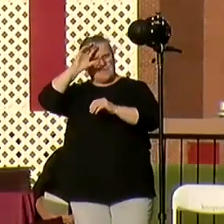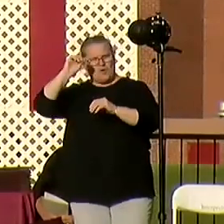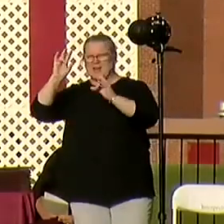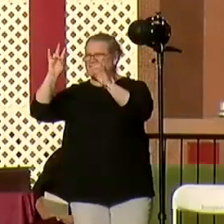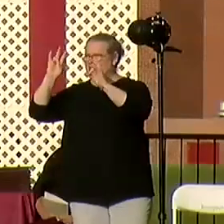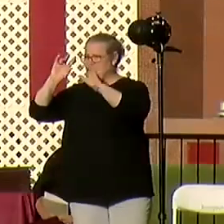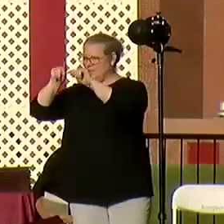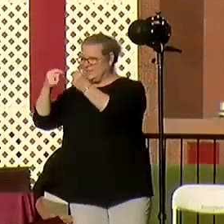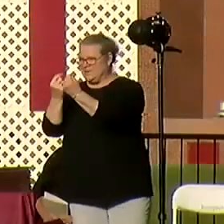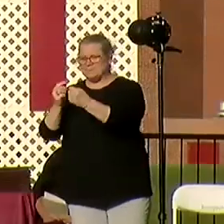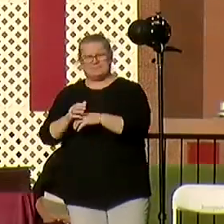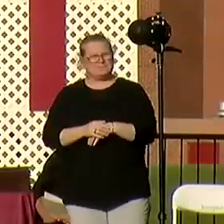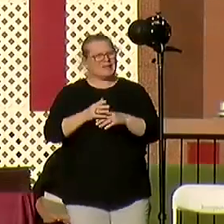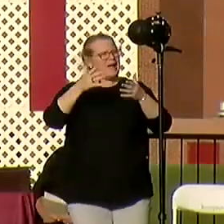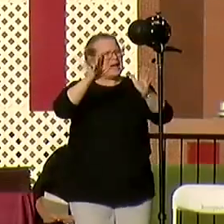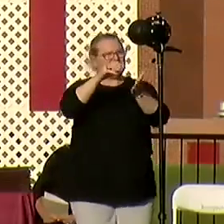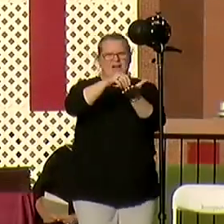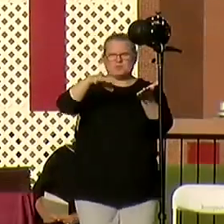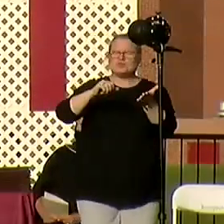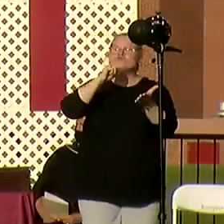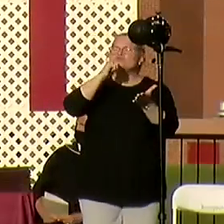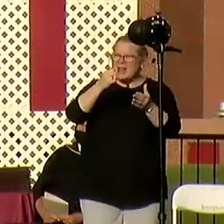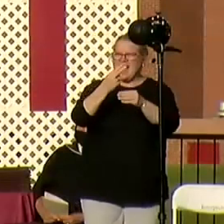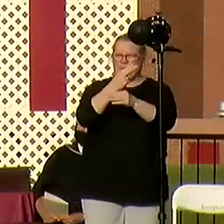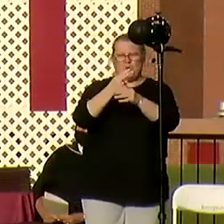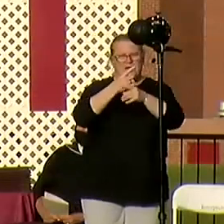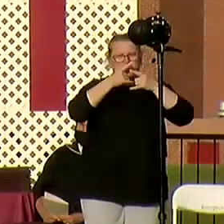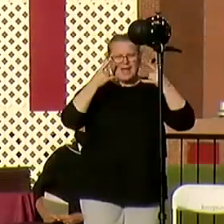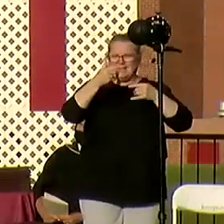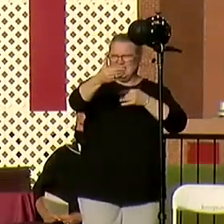Dr. Grossman allows students not to wear masks in the fall.